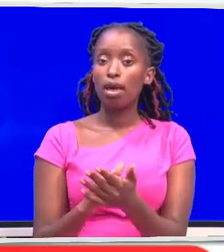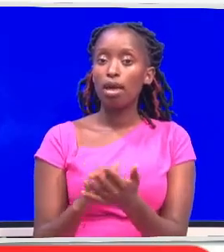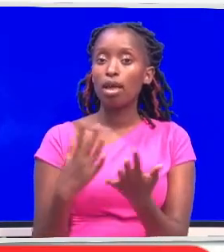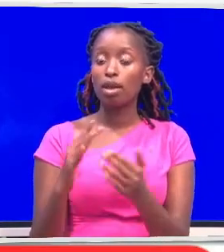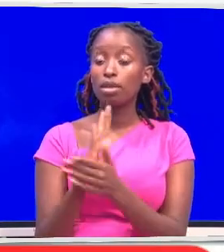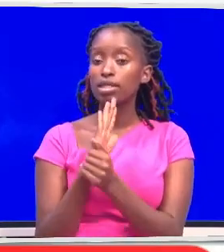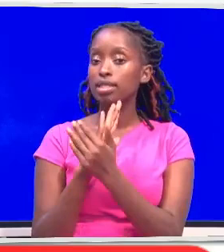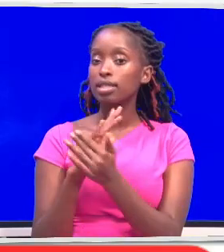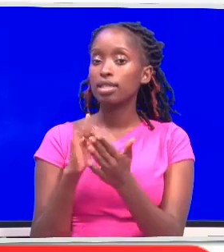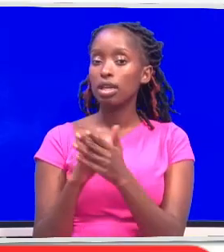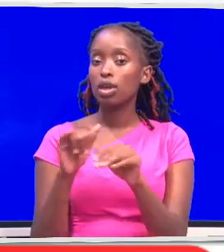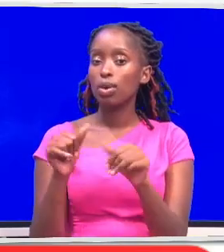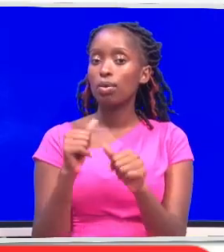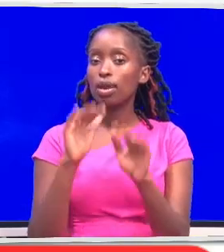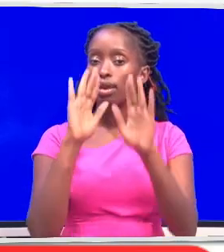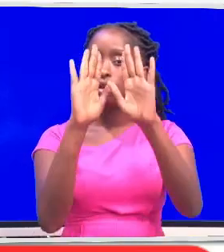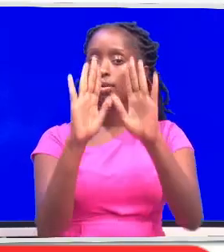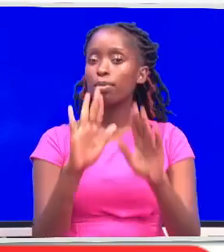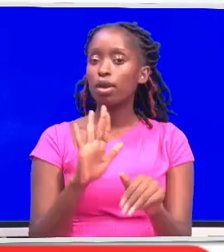also upskilling for